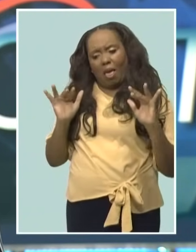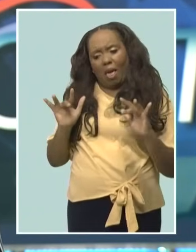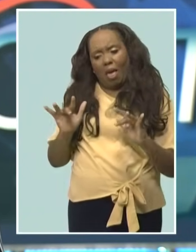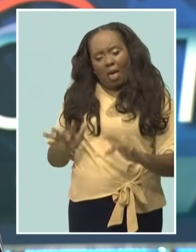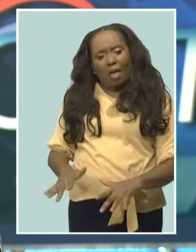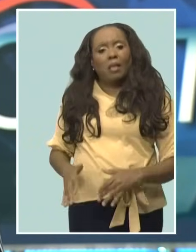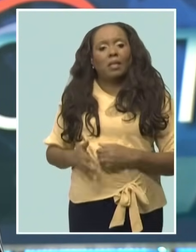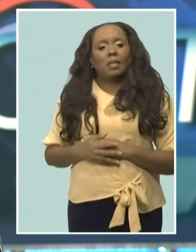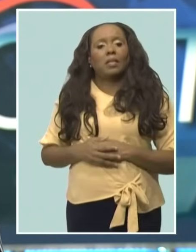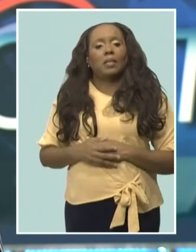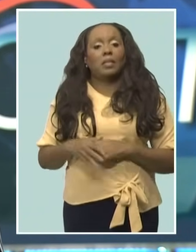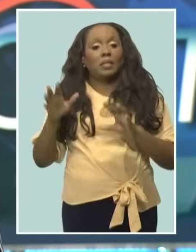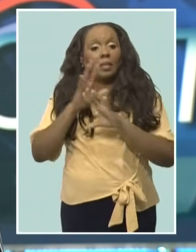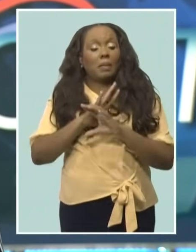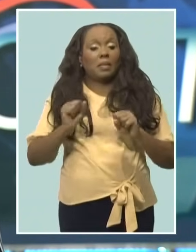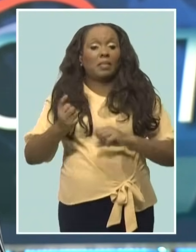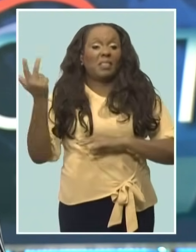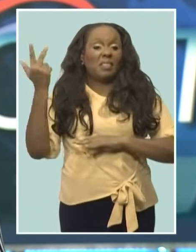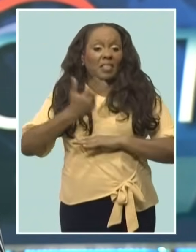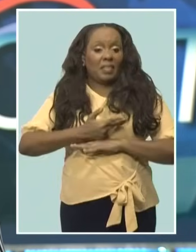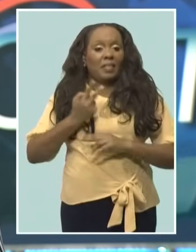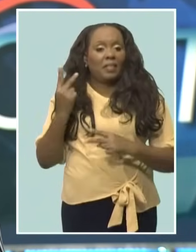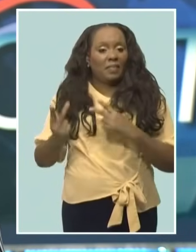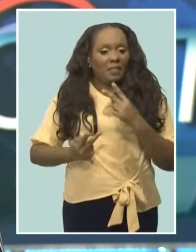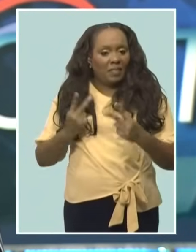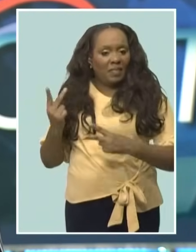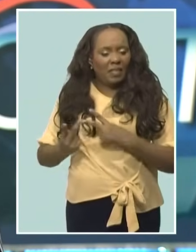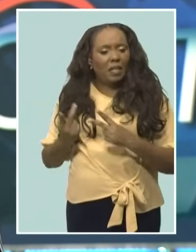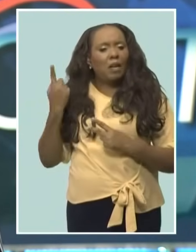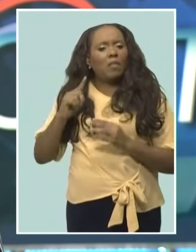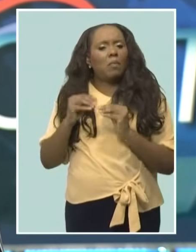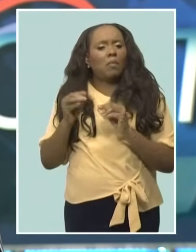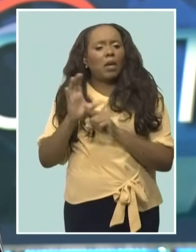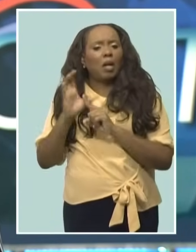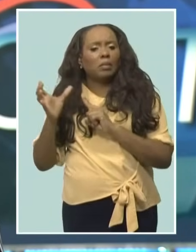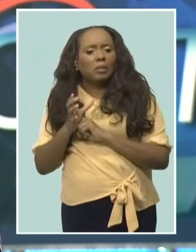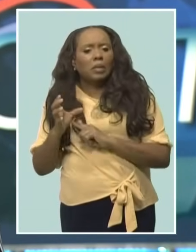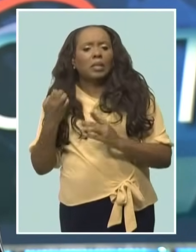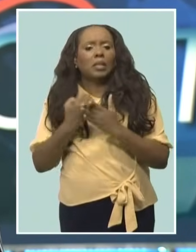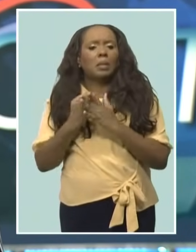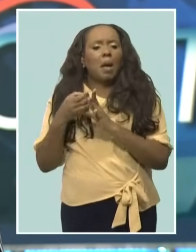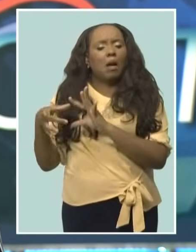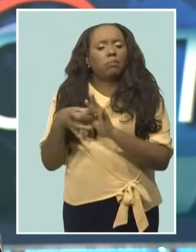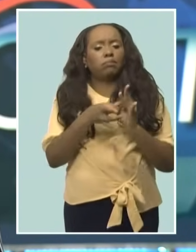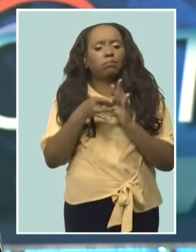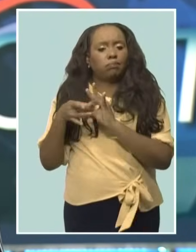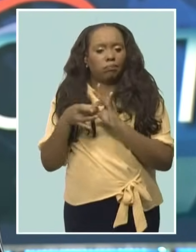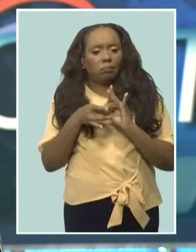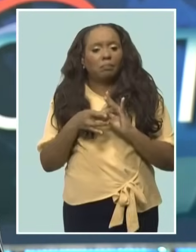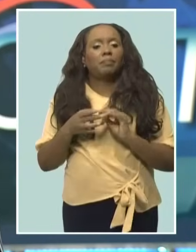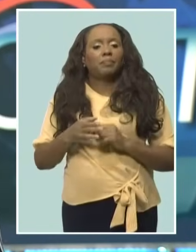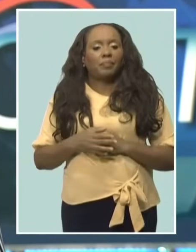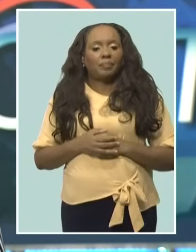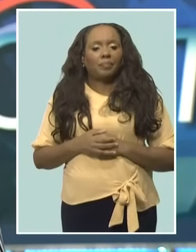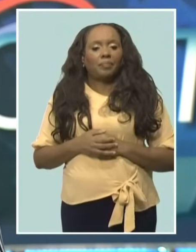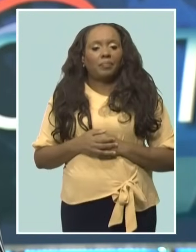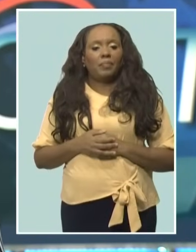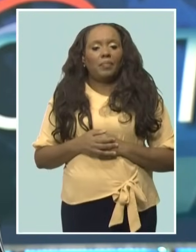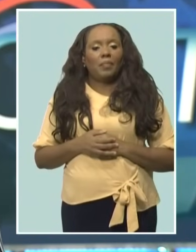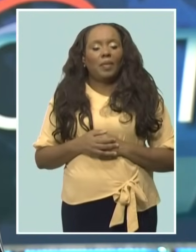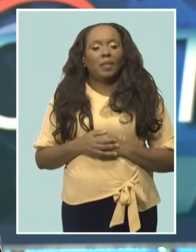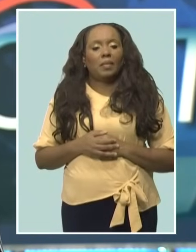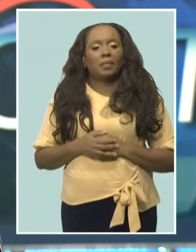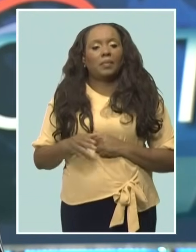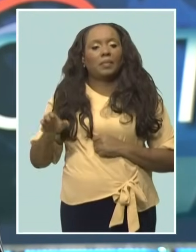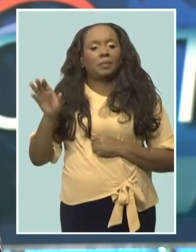high-level delegation on her 3-day visit aimed at strengthening cultural and economic ties between Barbados and Liberia. The visit